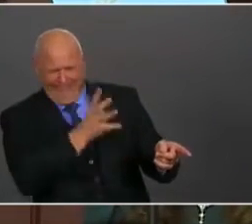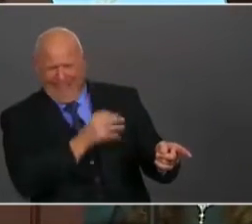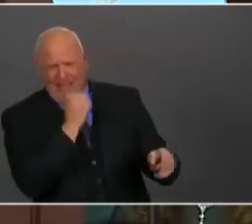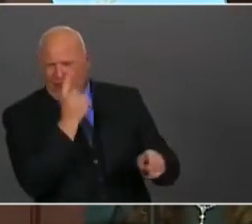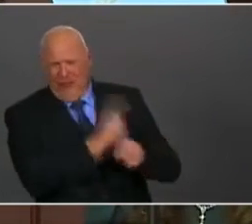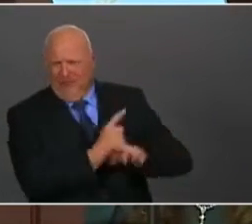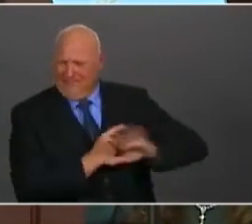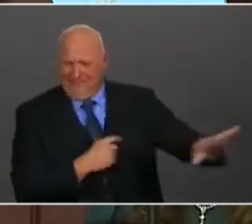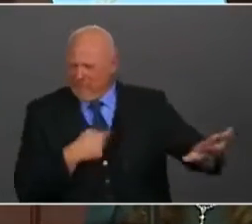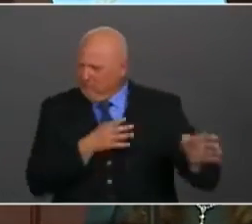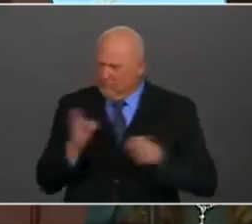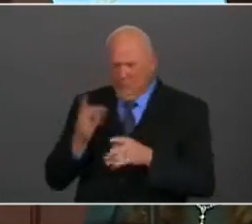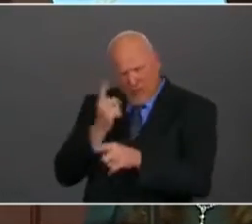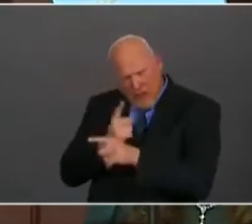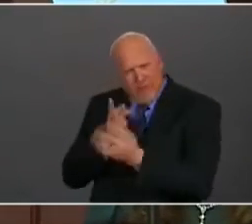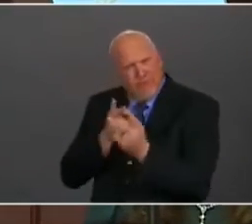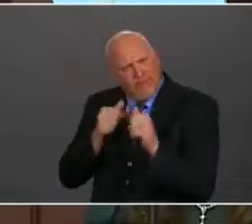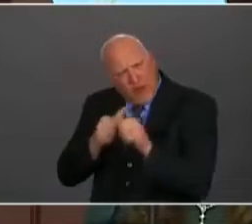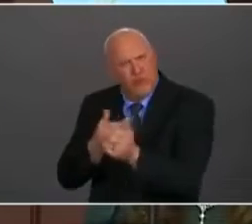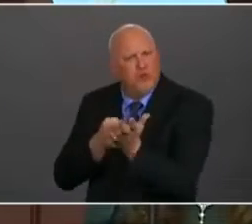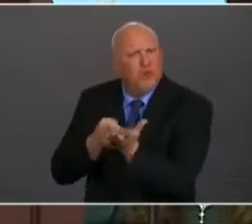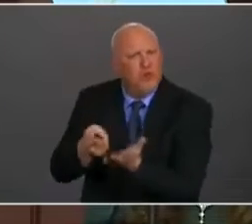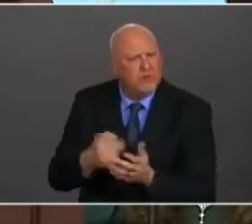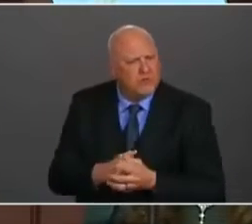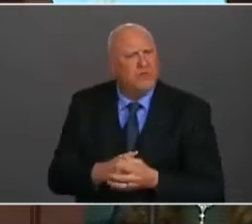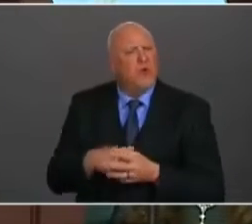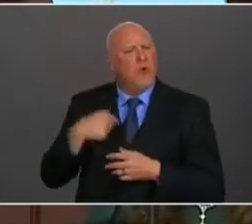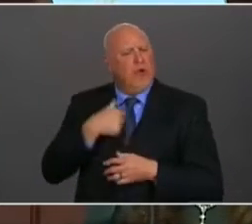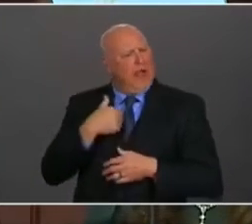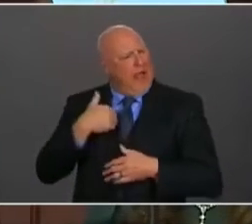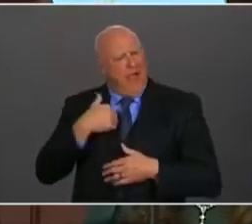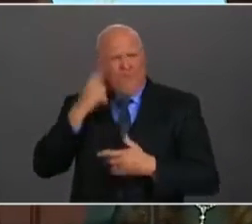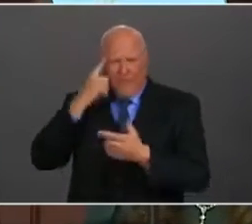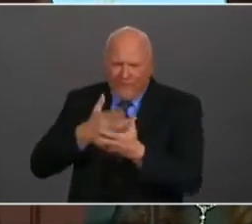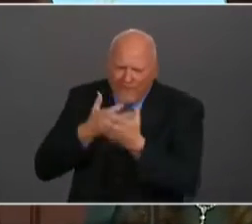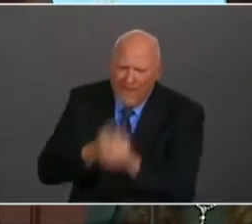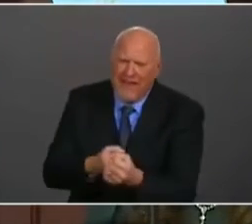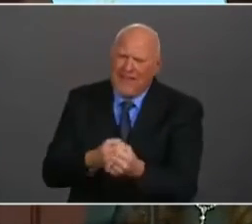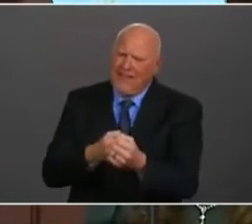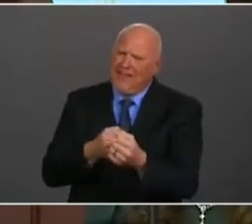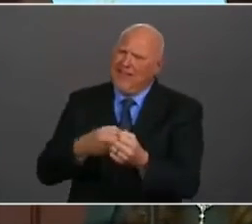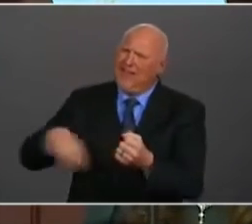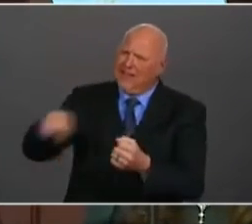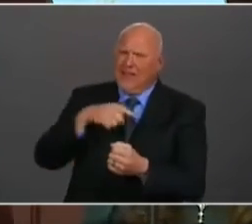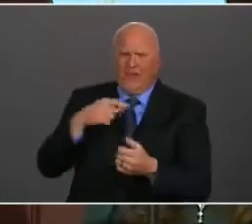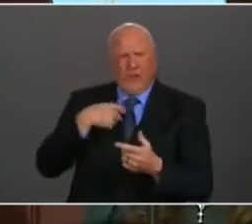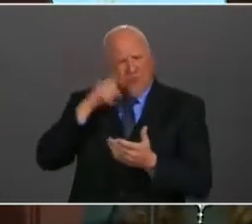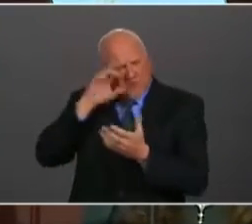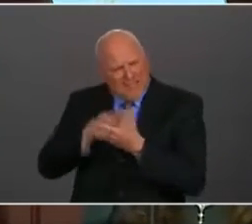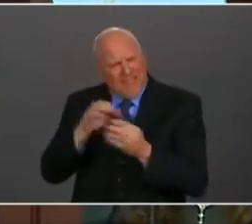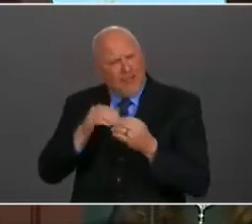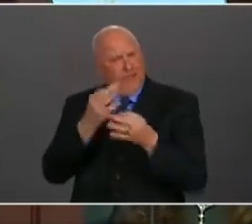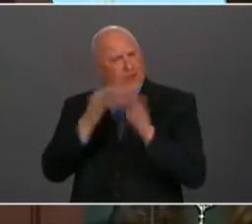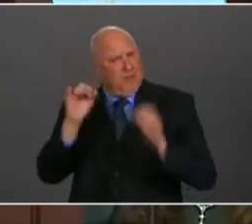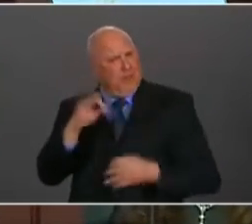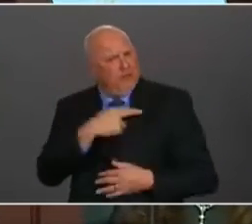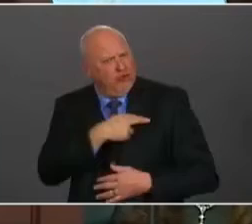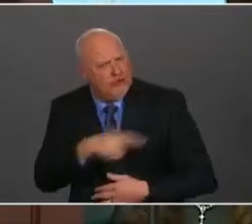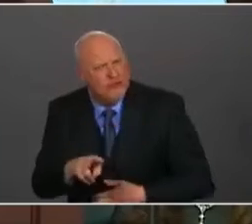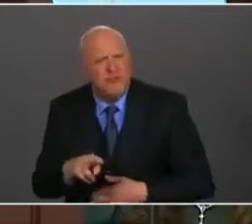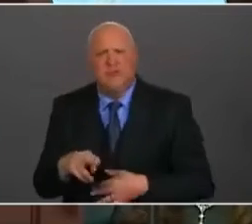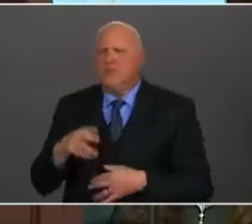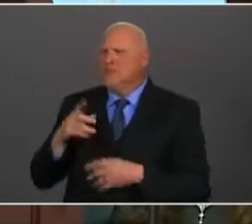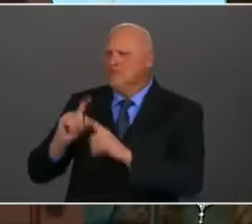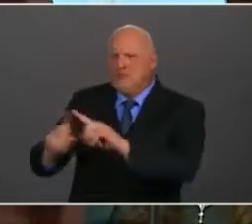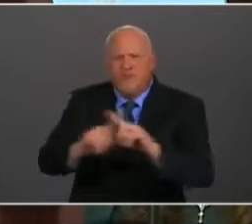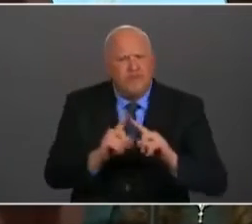our refugees and immigrants from all parts of the world and deeply respect the rule of law. In Utah, we wisely invest